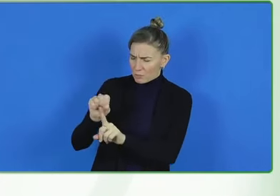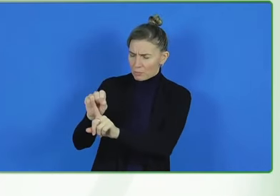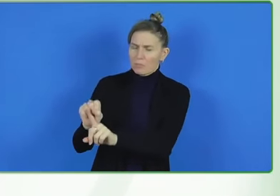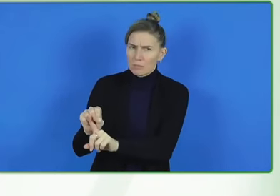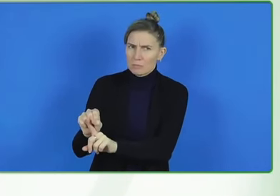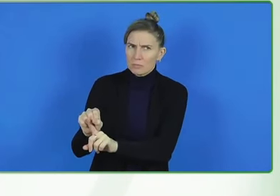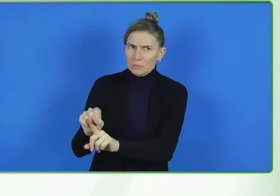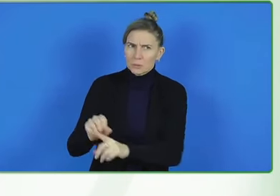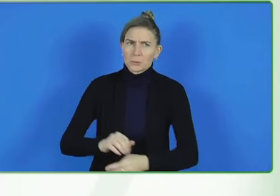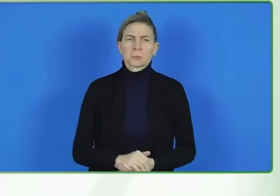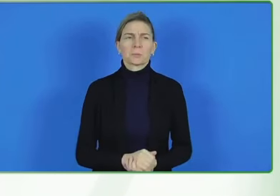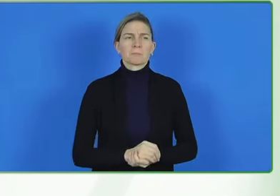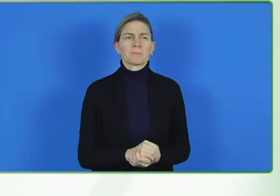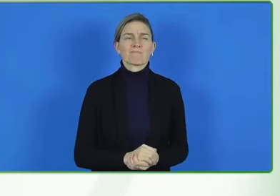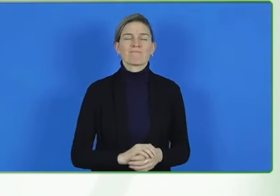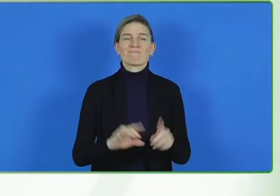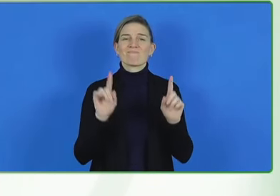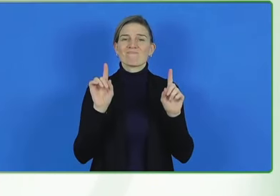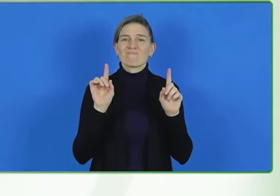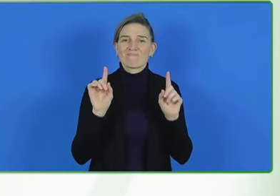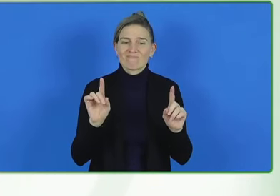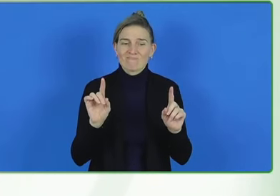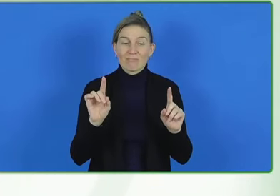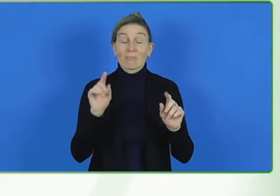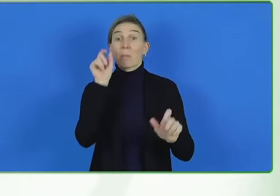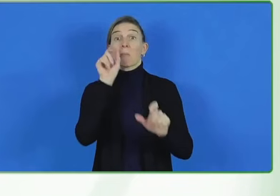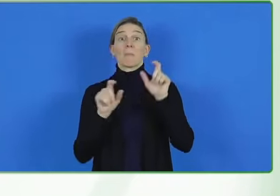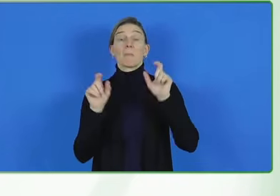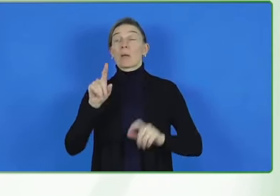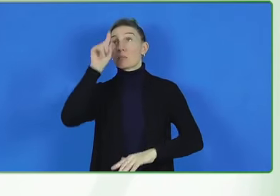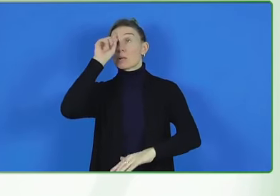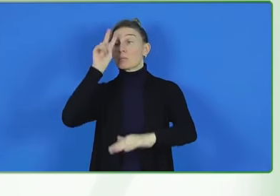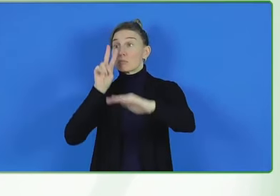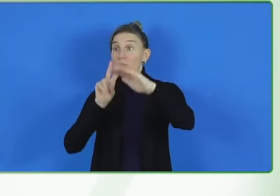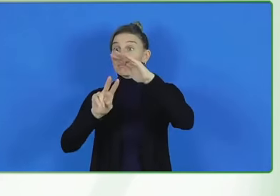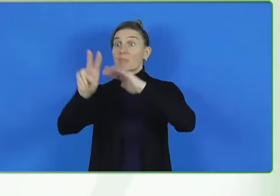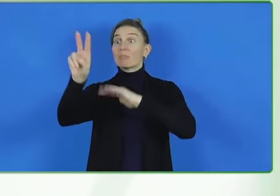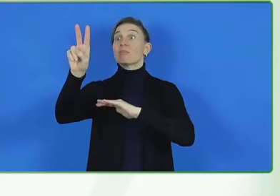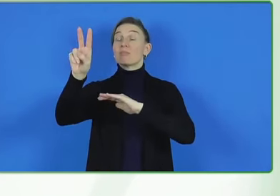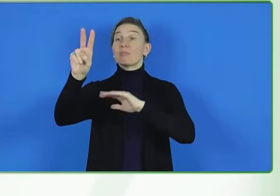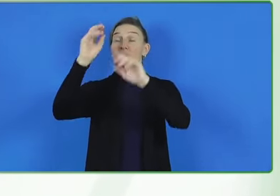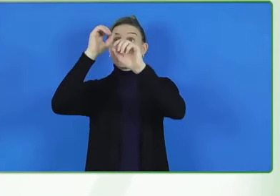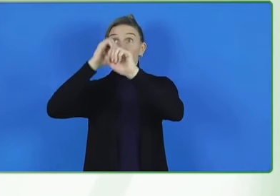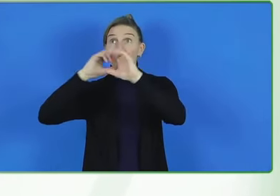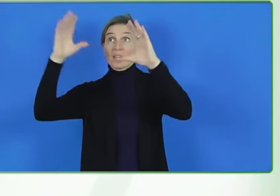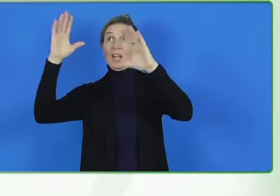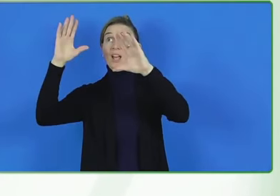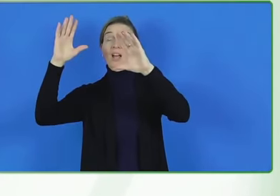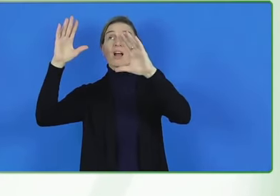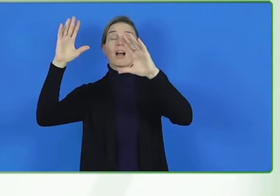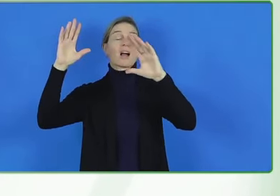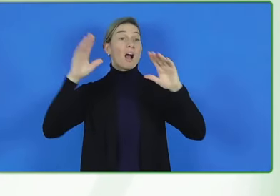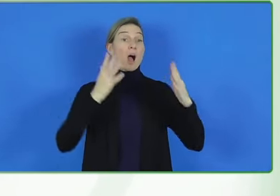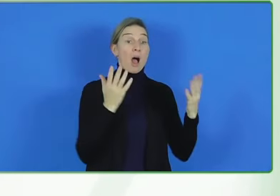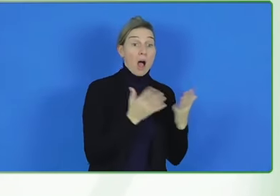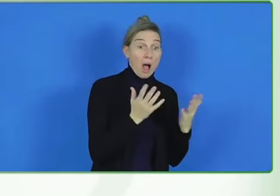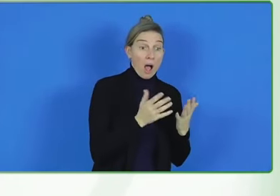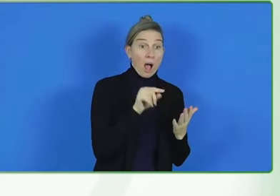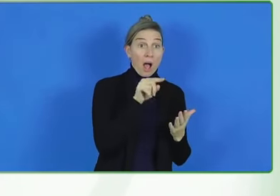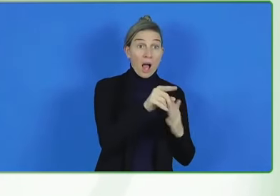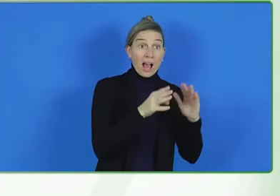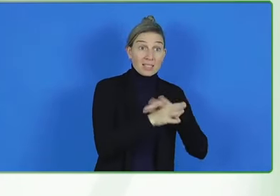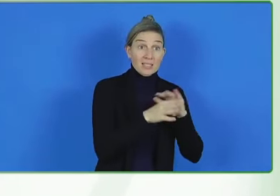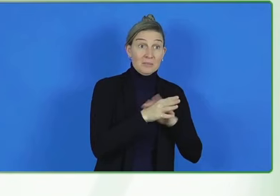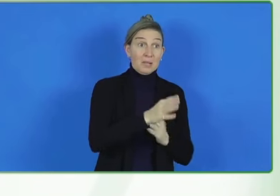law. Many people with disabilities expect the greatest possible accessibility of every public